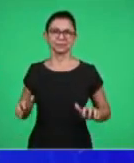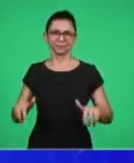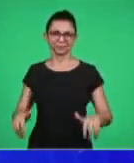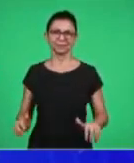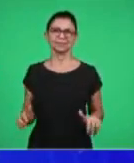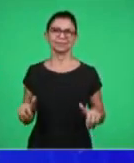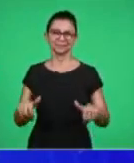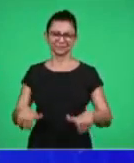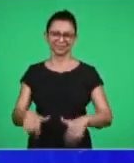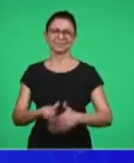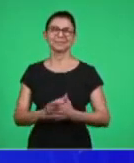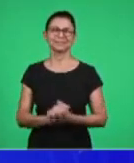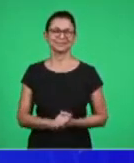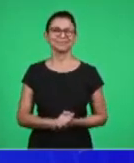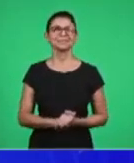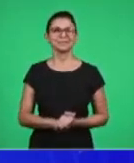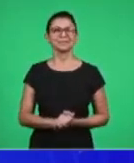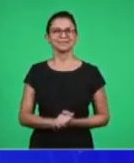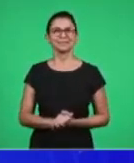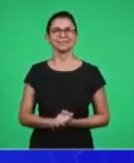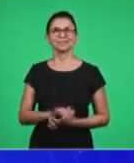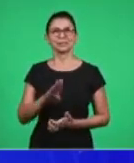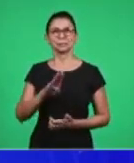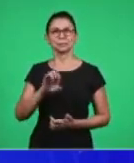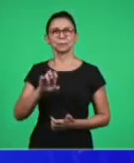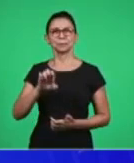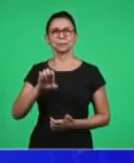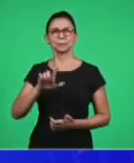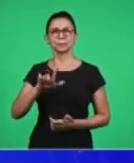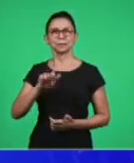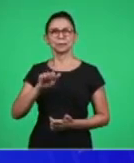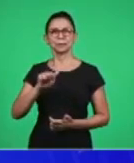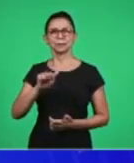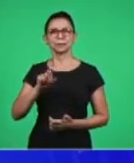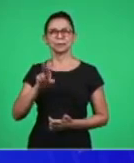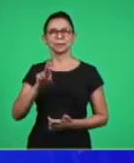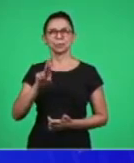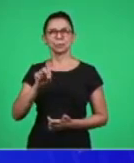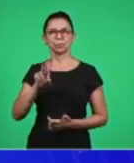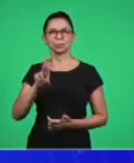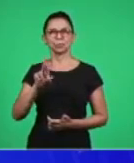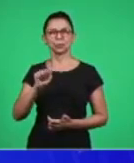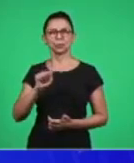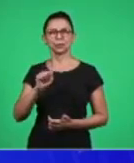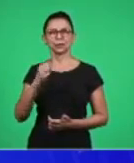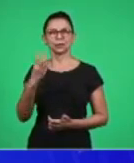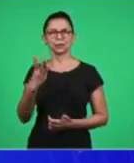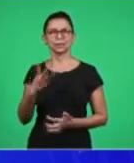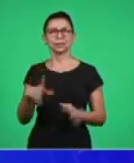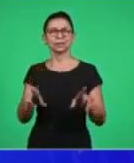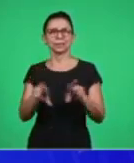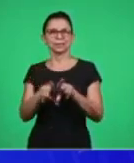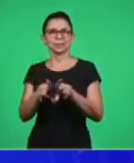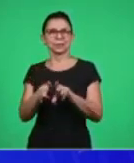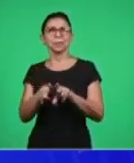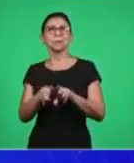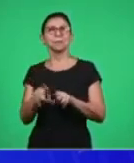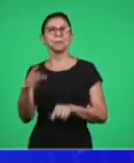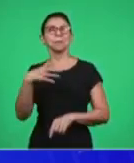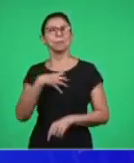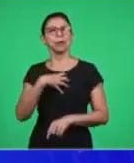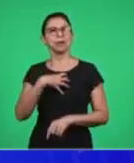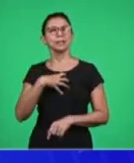on a wheelchair in a church, Belora 3, 3 in Salvador in Bahia.